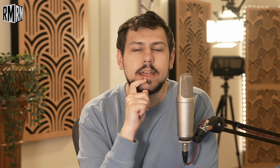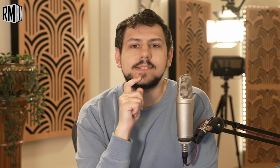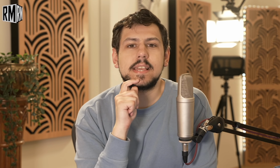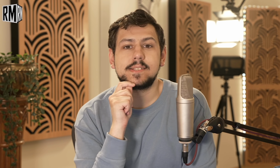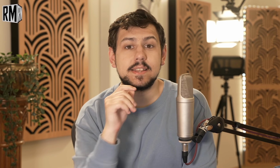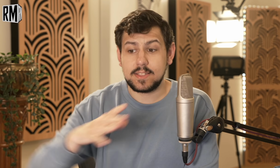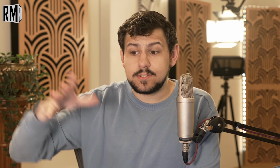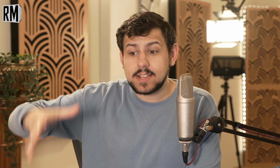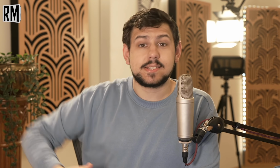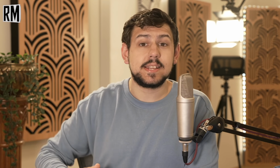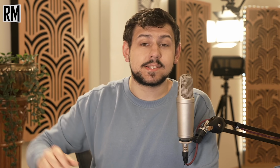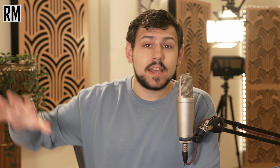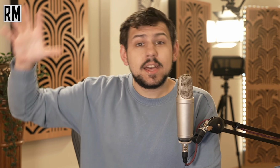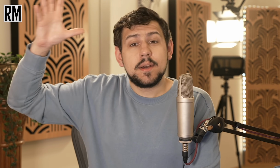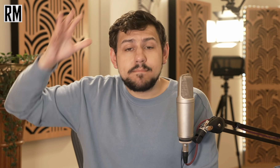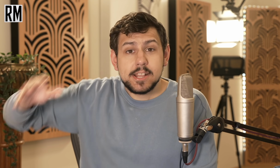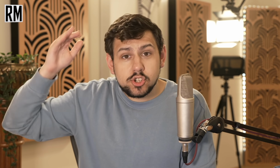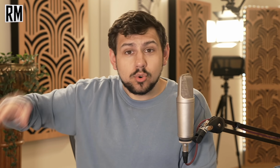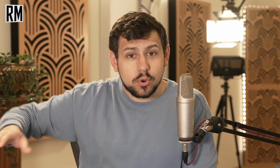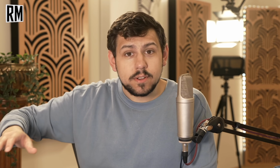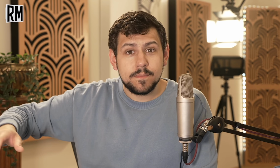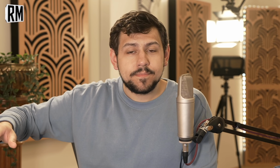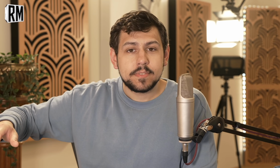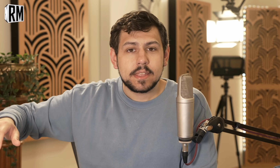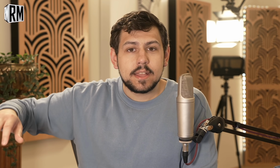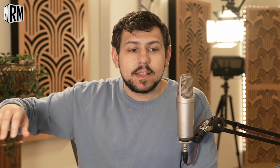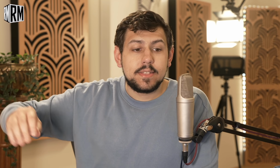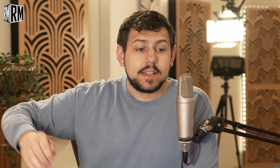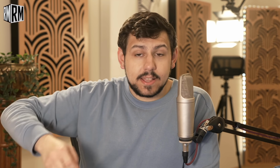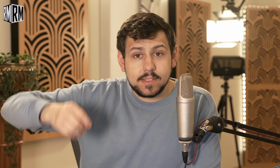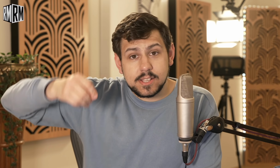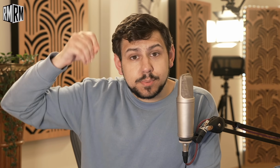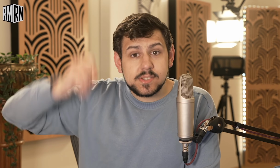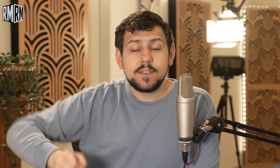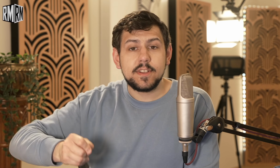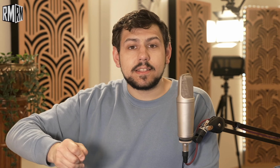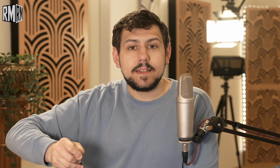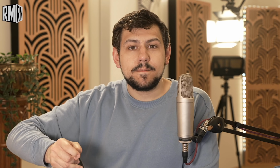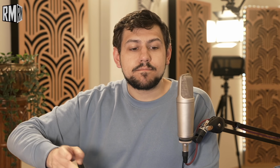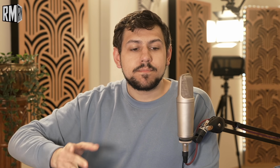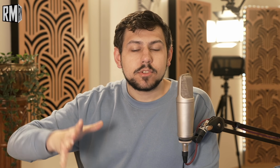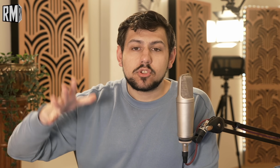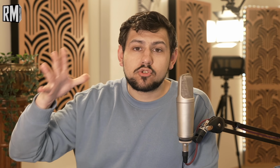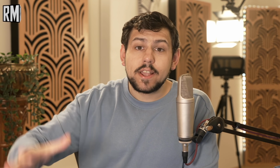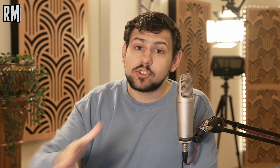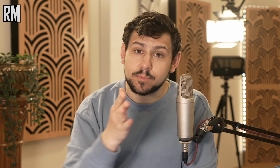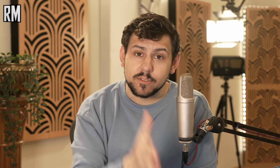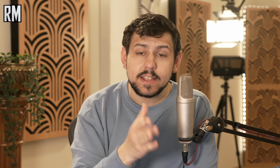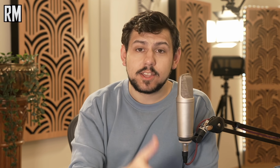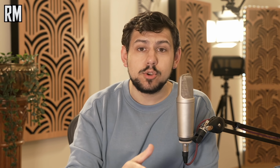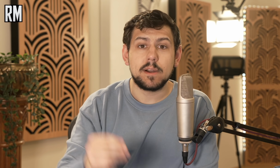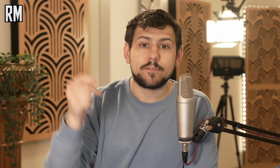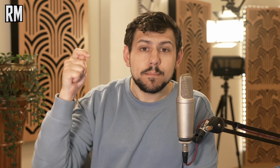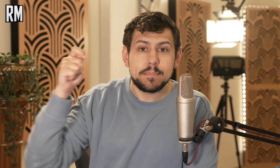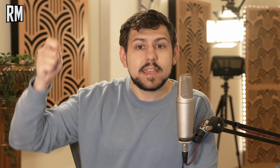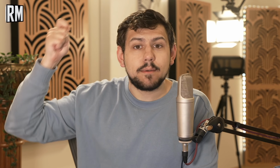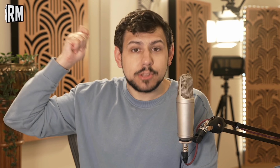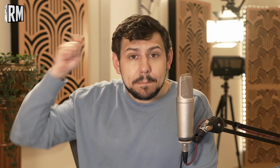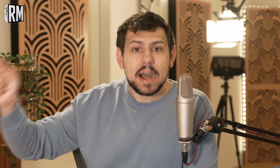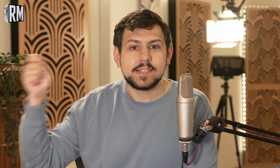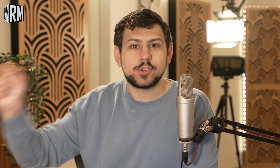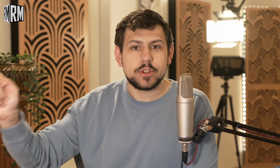what the United States did? The United States made sure they specifically tried to prevent Cuba from